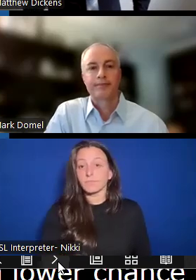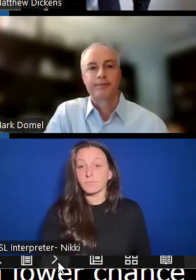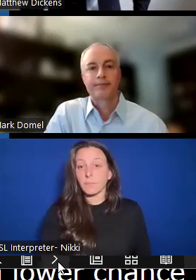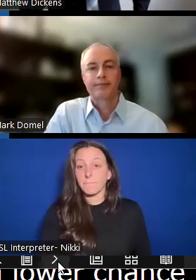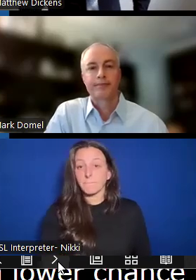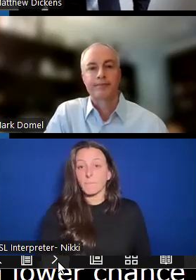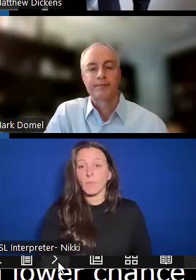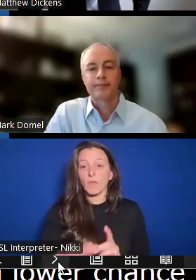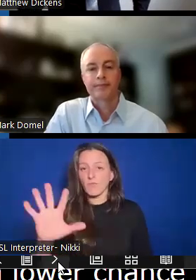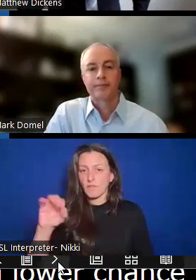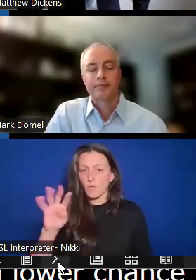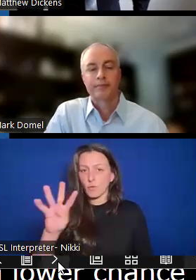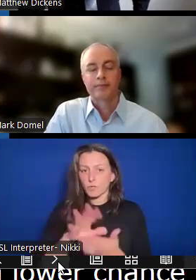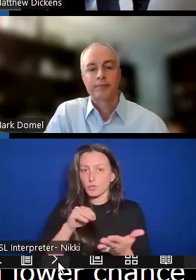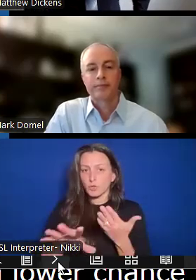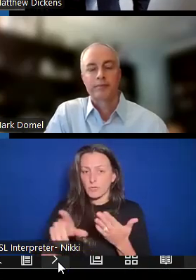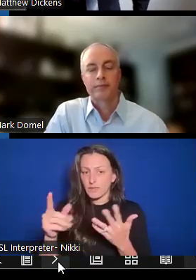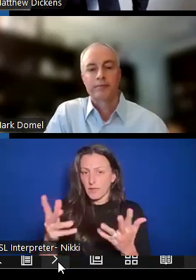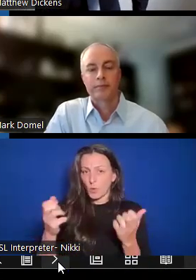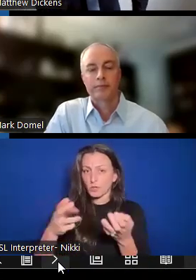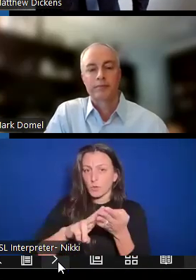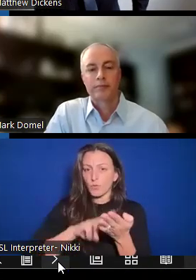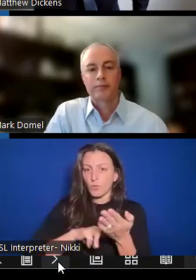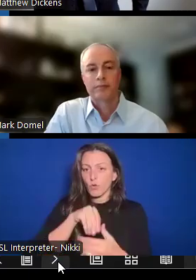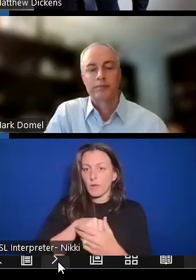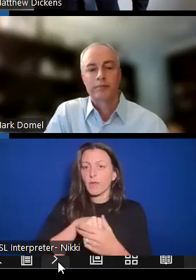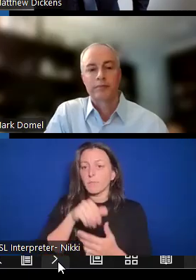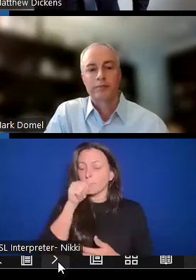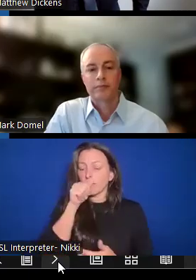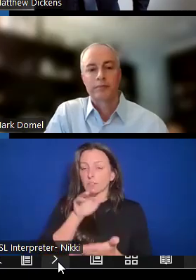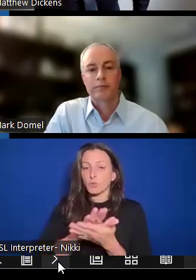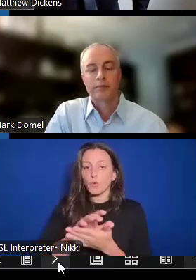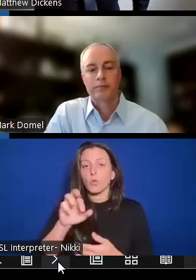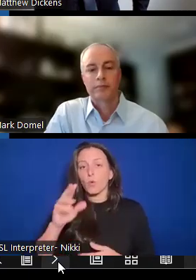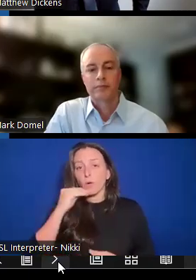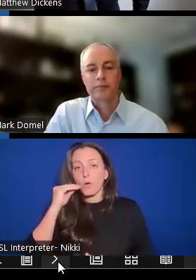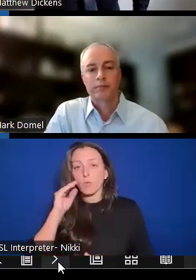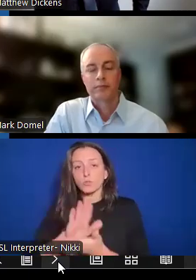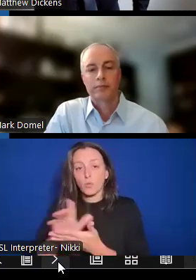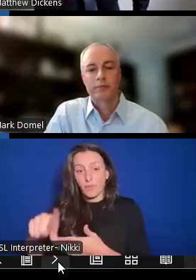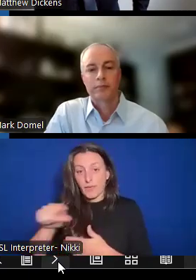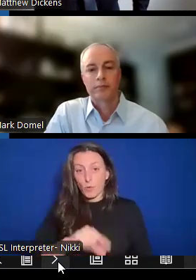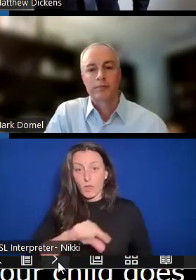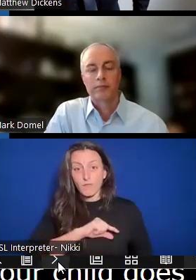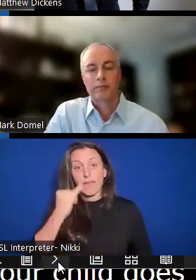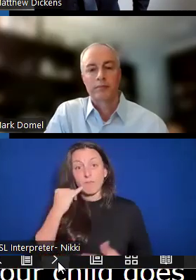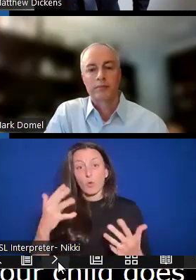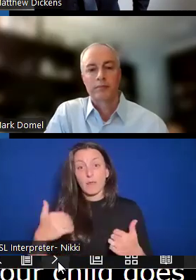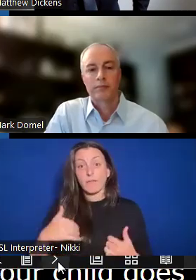Do 504 students who want to enroll in a private school or homeschool qualify if they have a 504